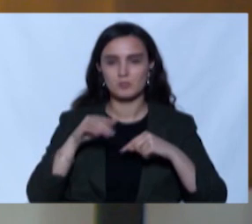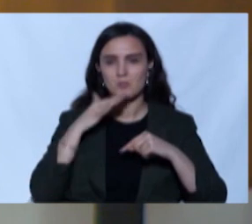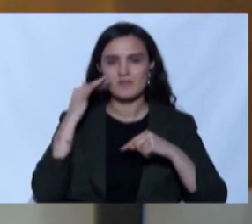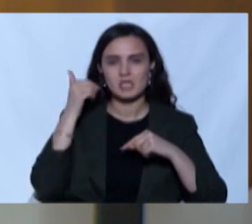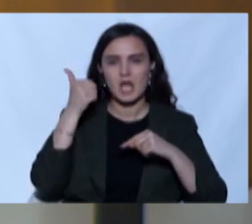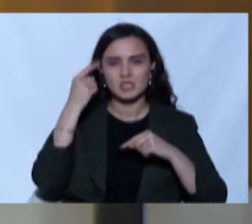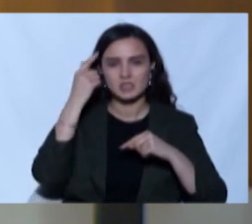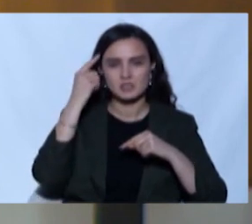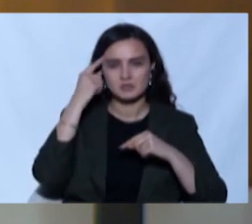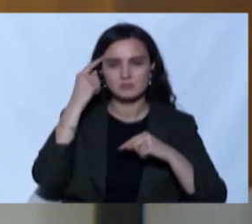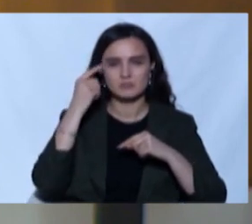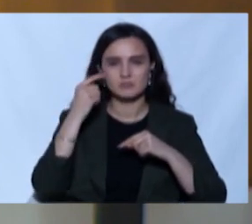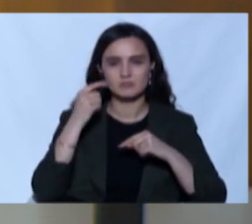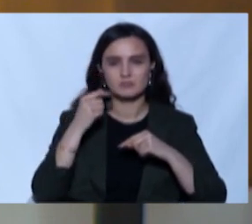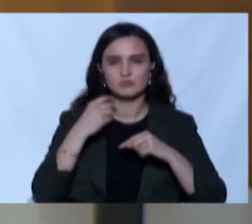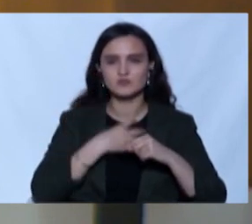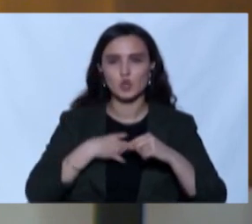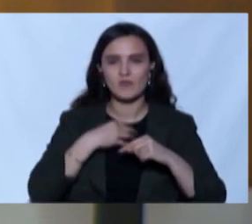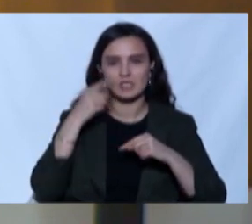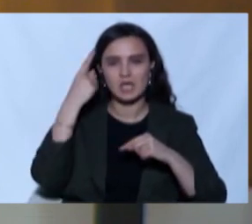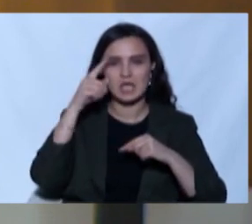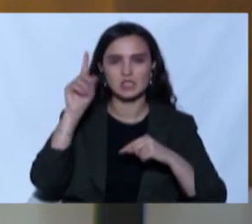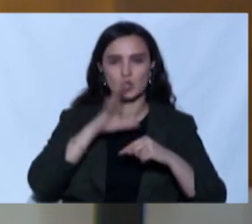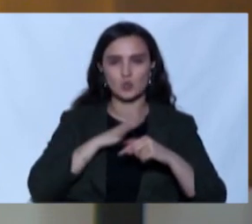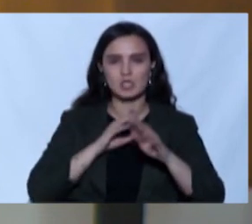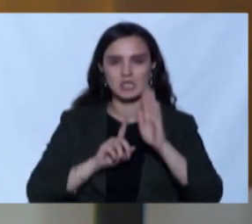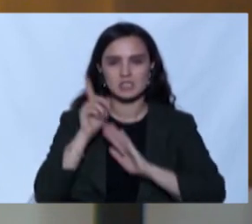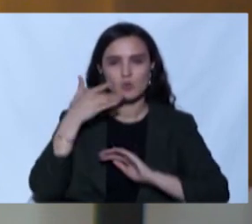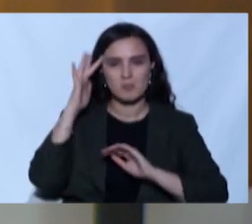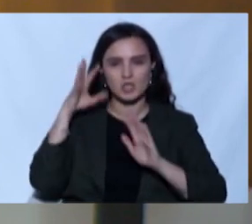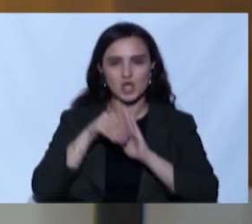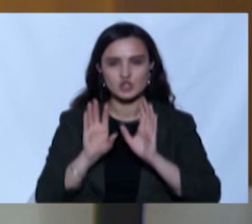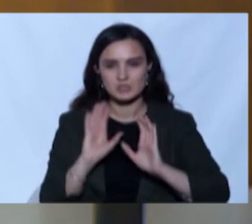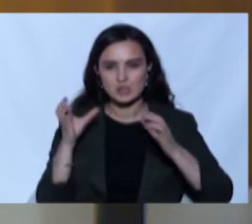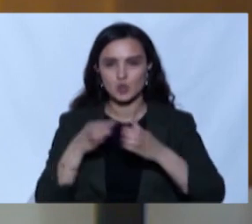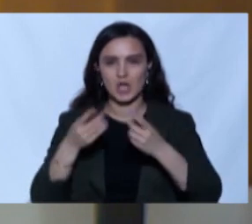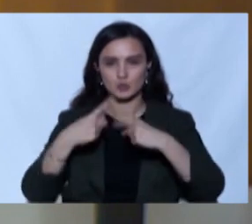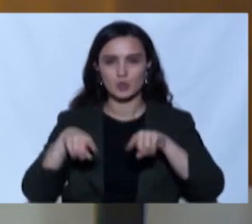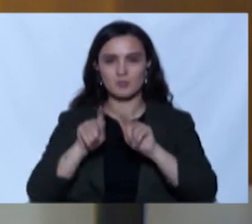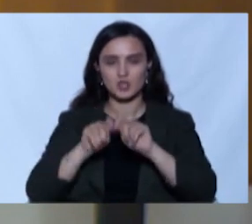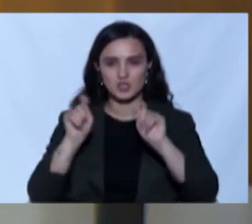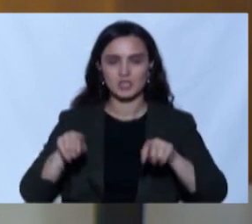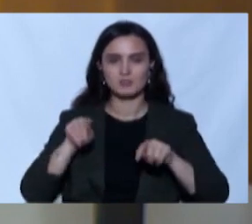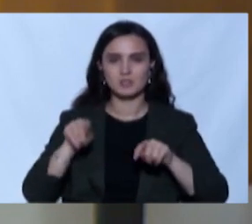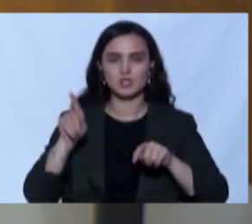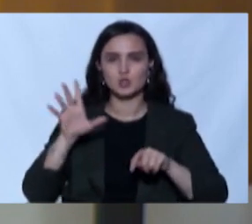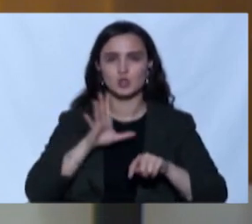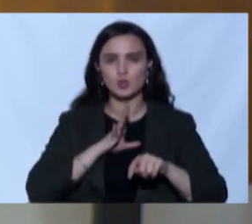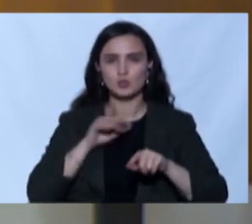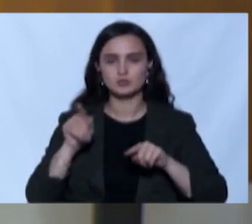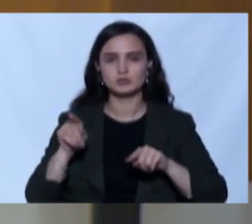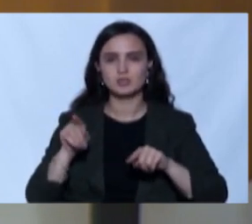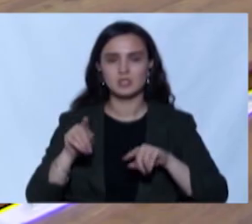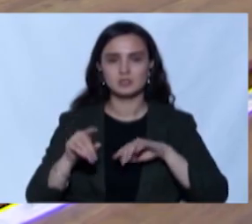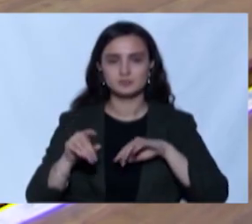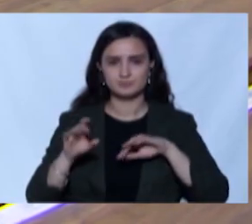for society. He wanted to start a commune in America. He was well engaged